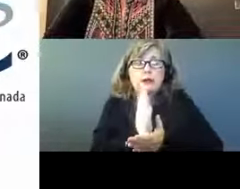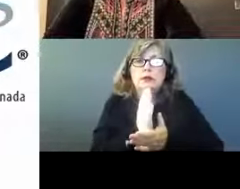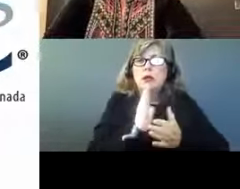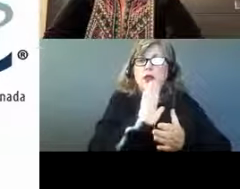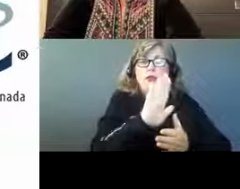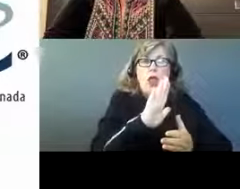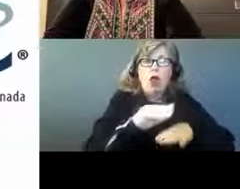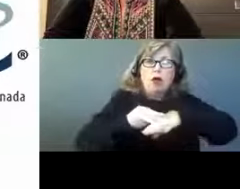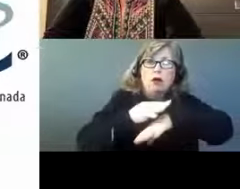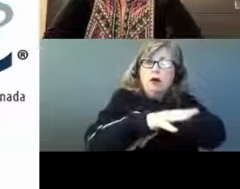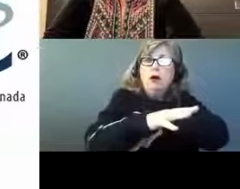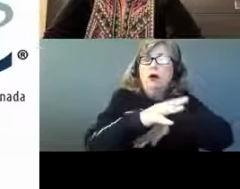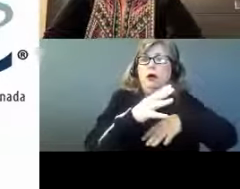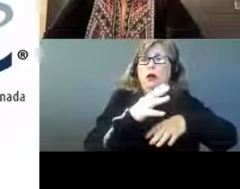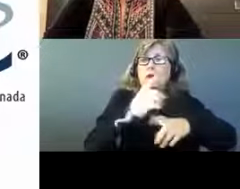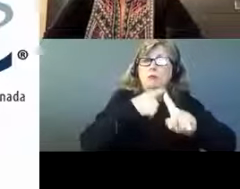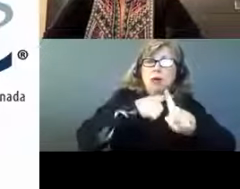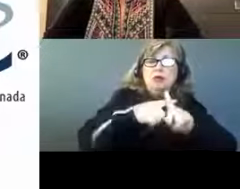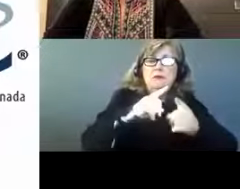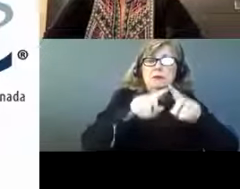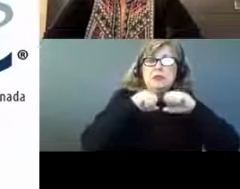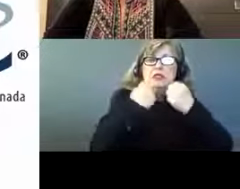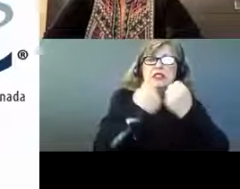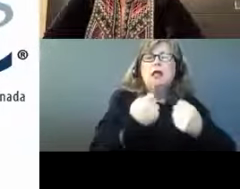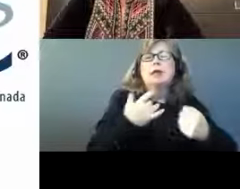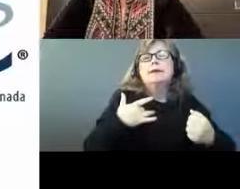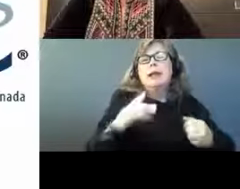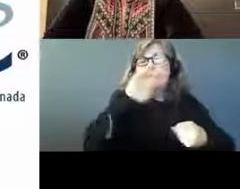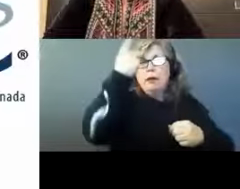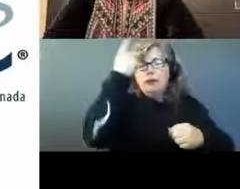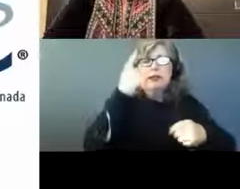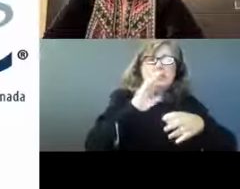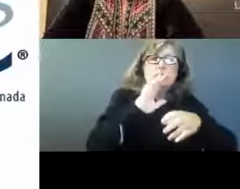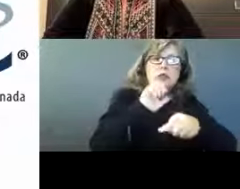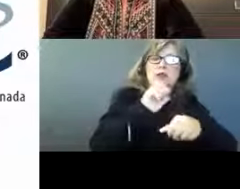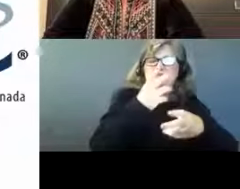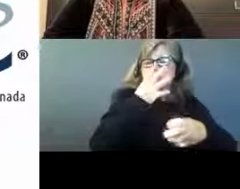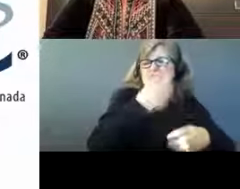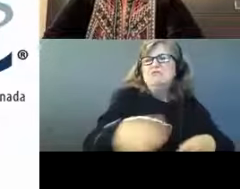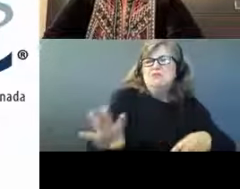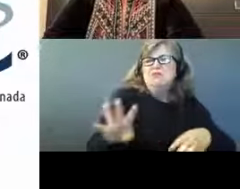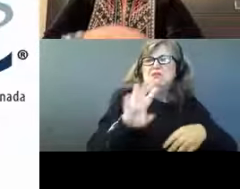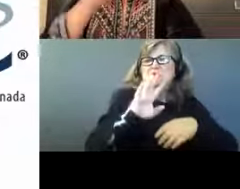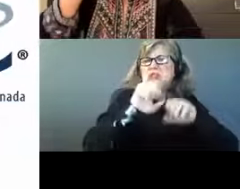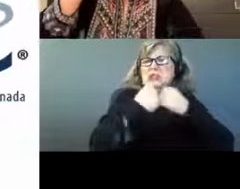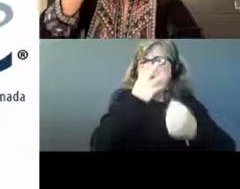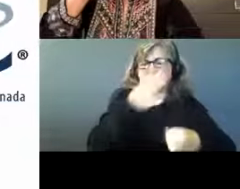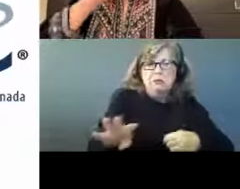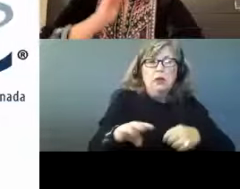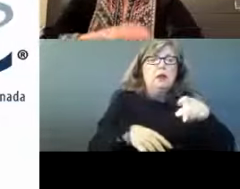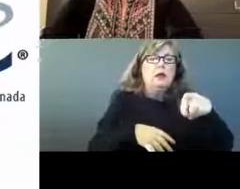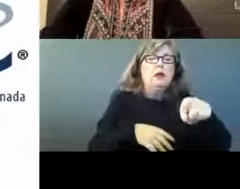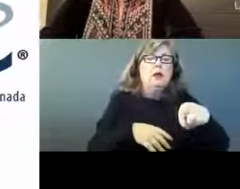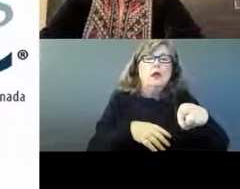people are often overlooked in politics and in practice. The statistics are grim, with the pandemic's